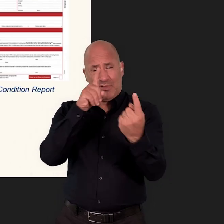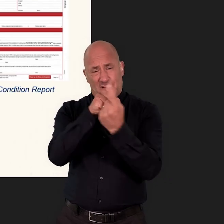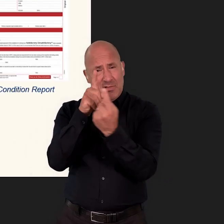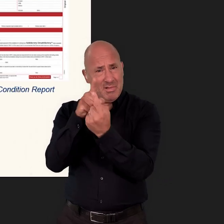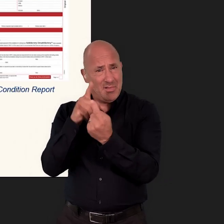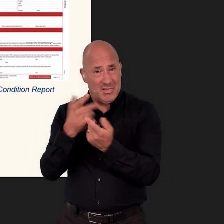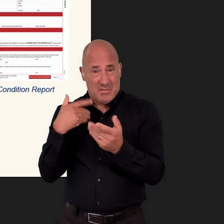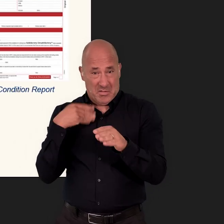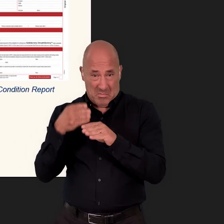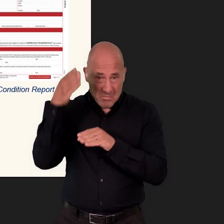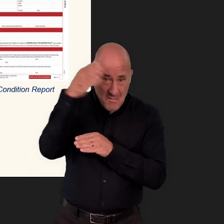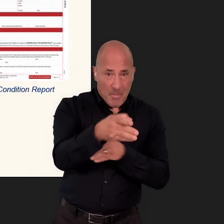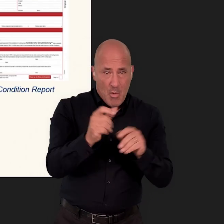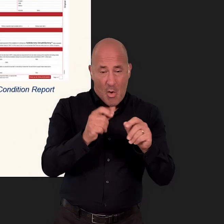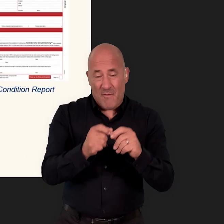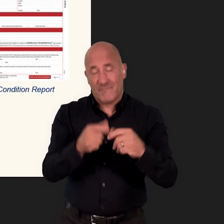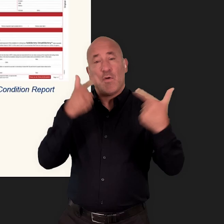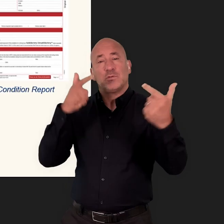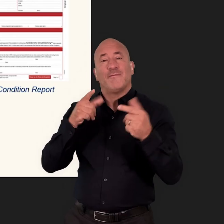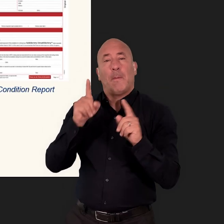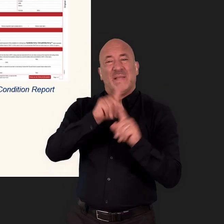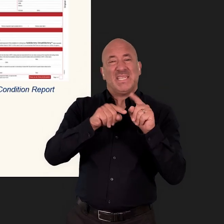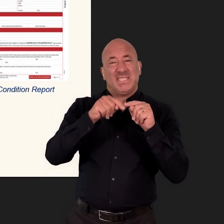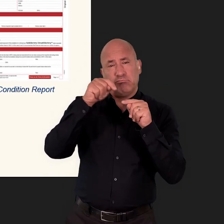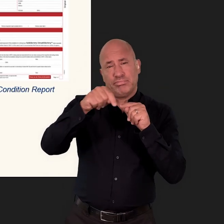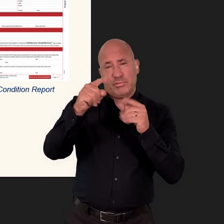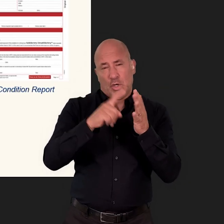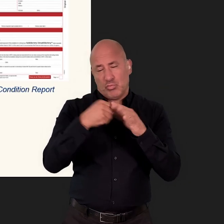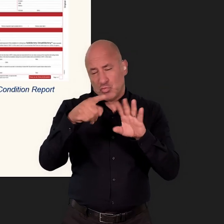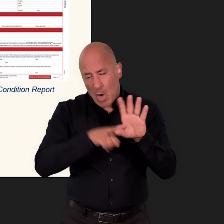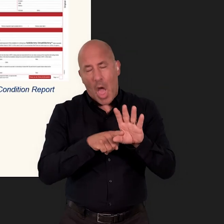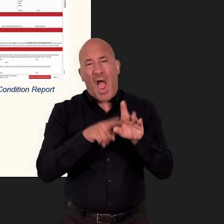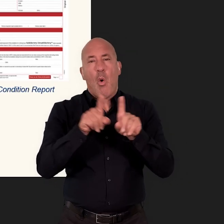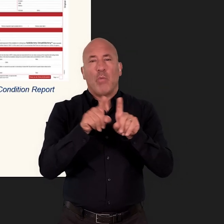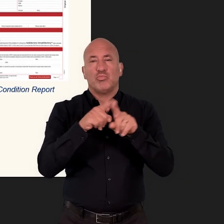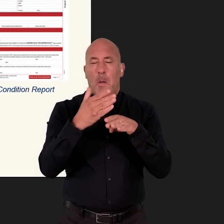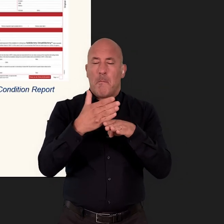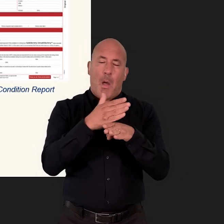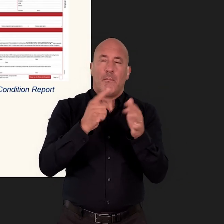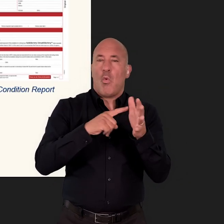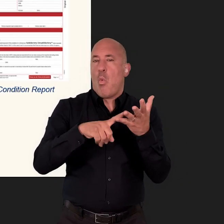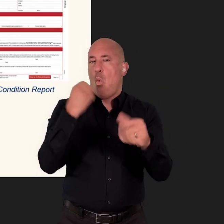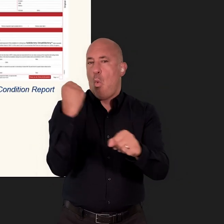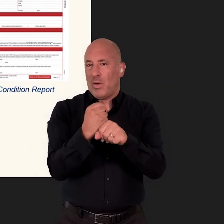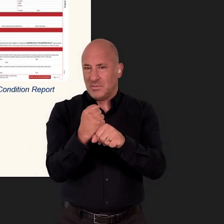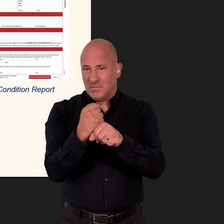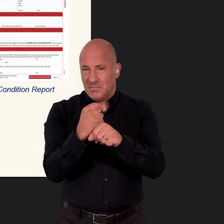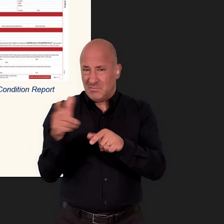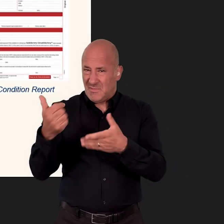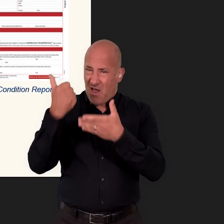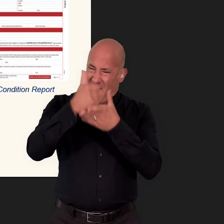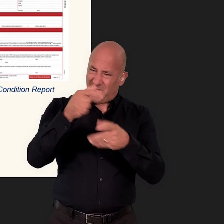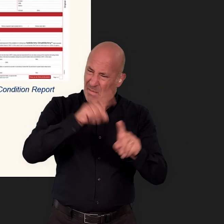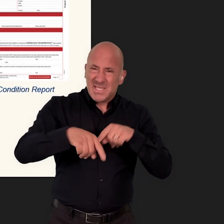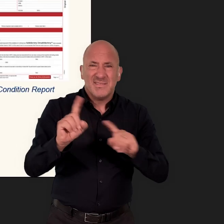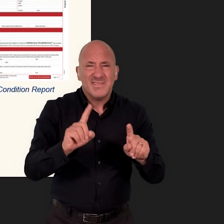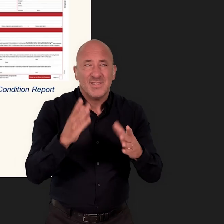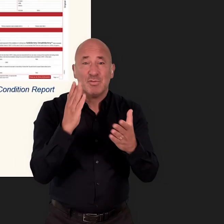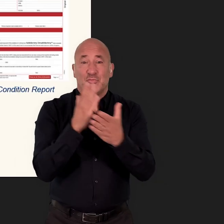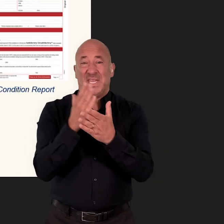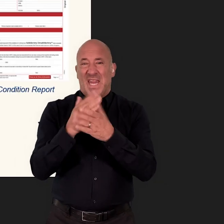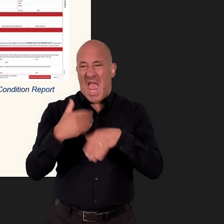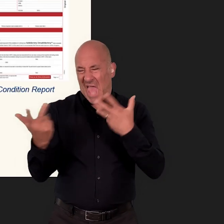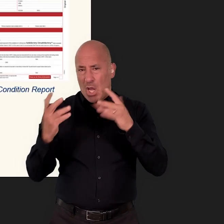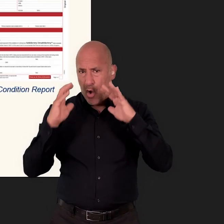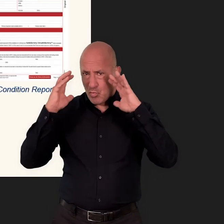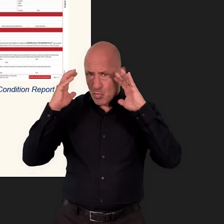arranging advice meetings to take place on site or virtually throughout July and very early August. The advice